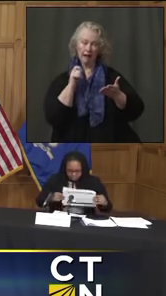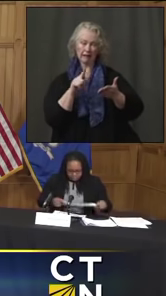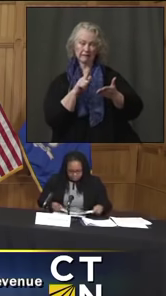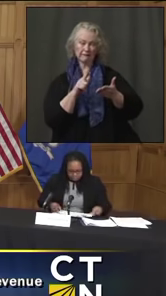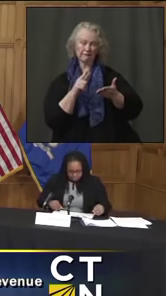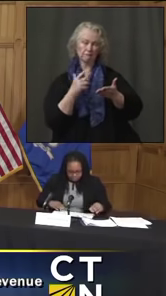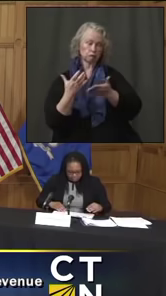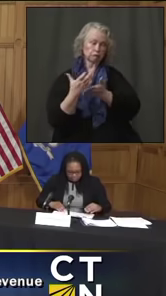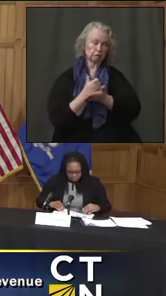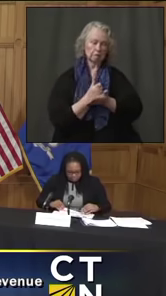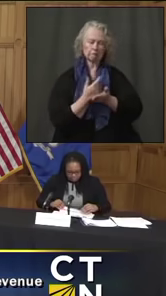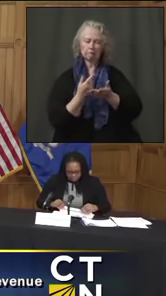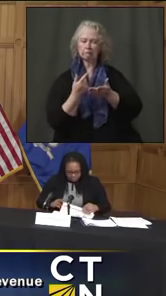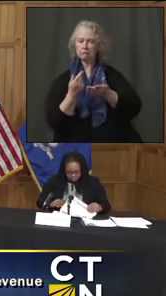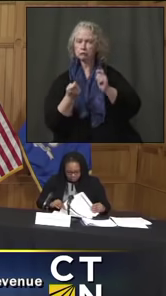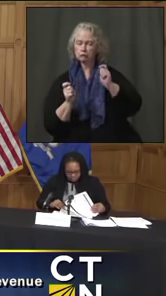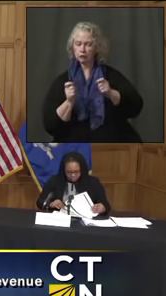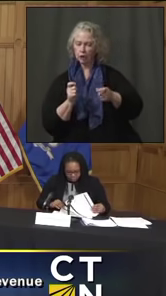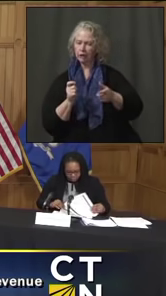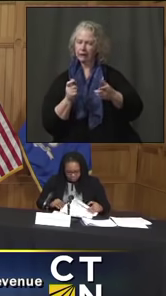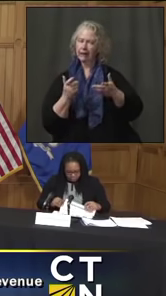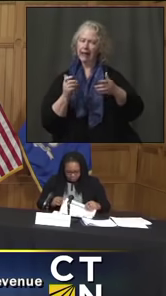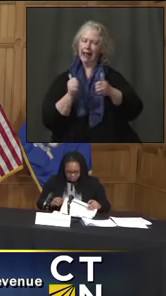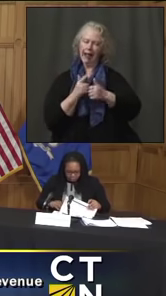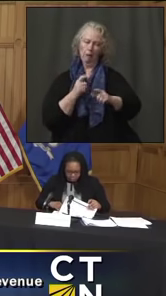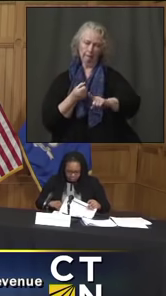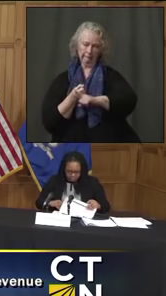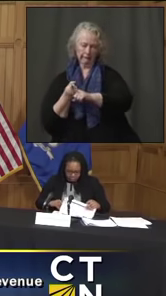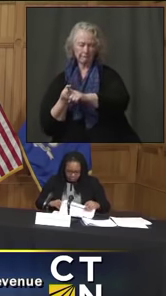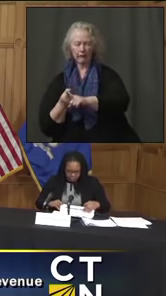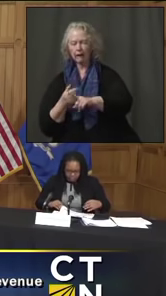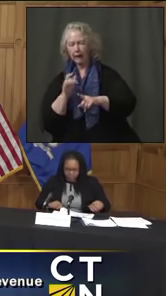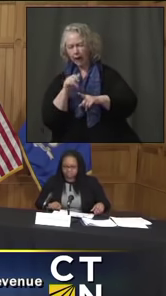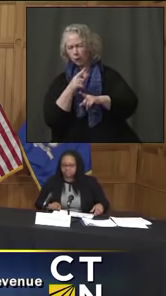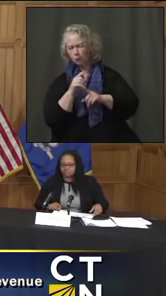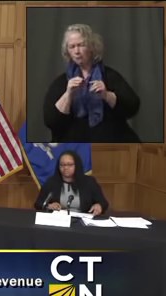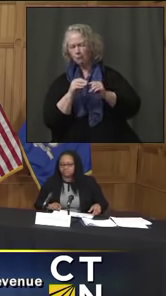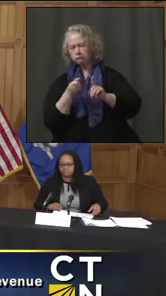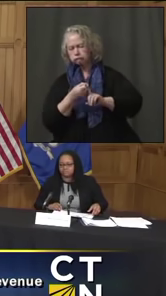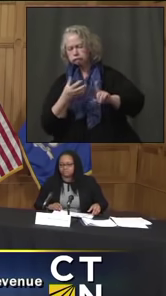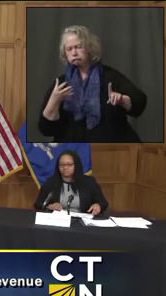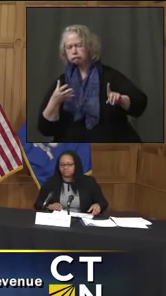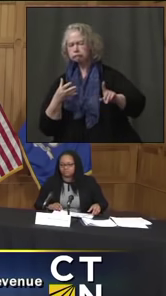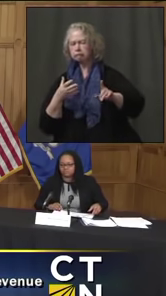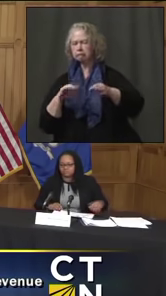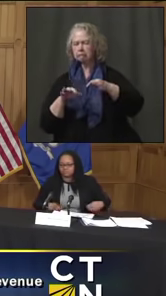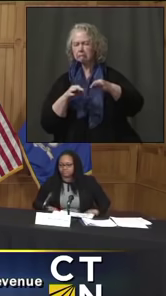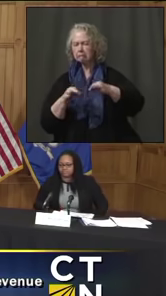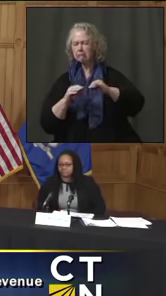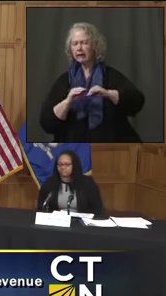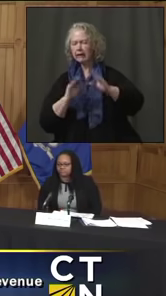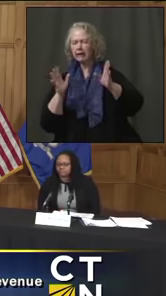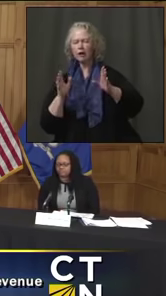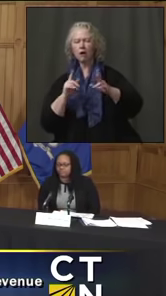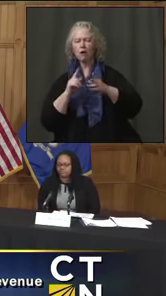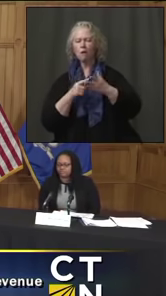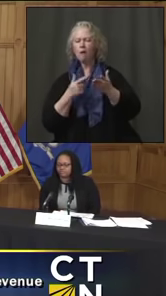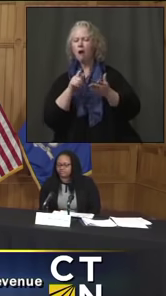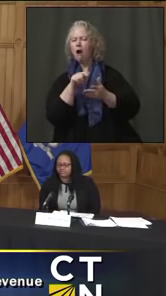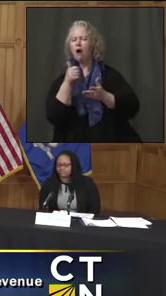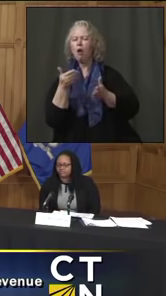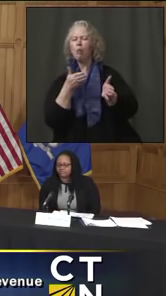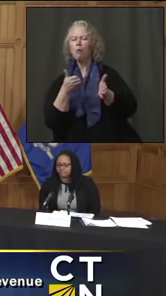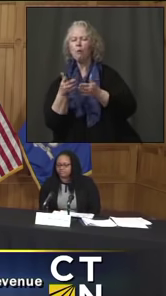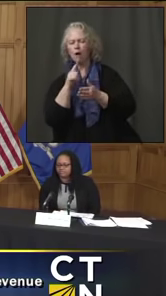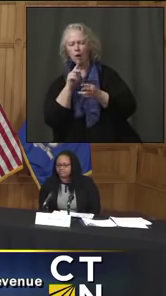you be specific on maybe exactly some of those specifics, and also deficit mitigation, what some of the things you may have to look at to try